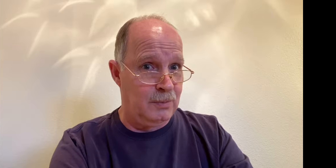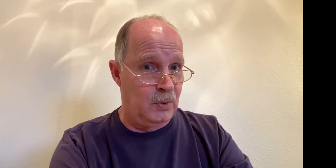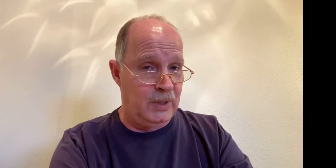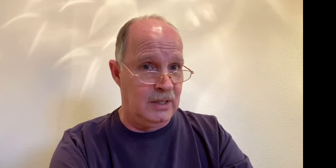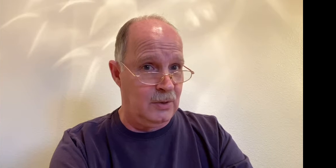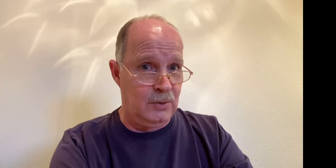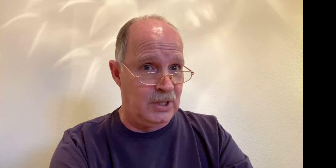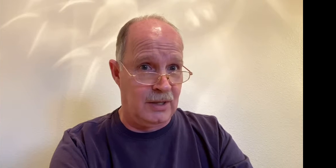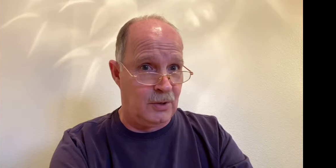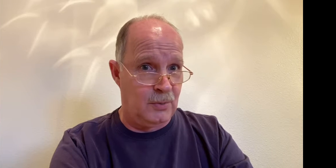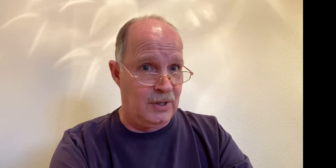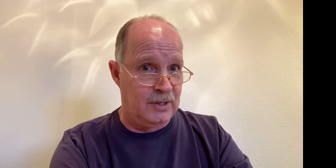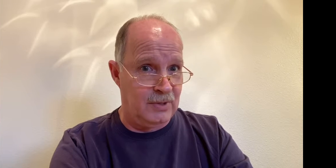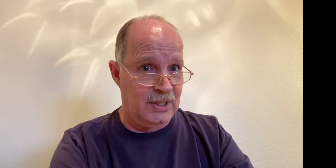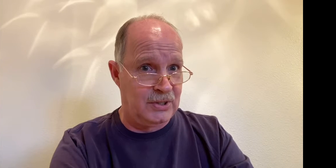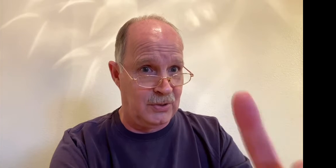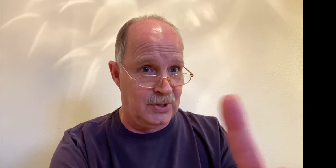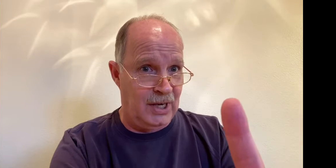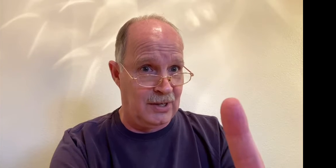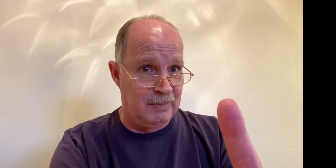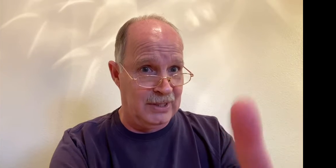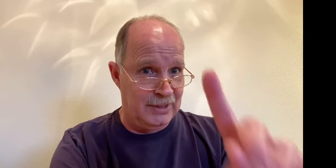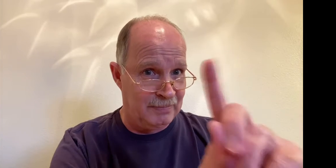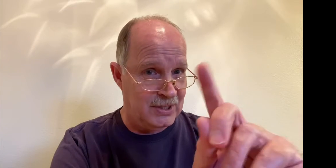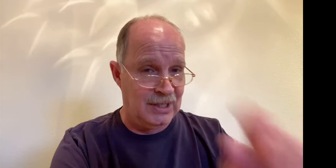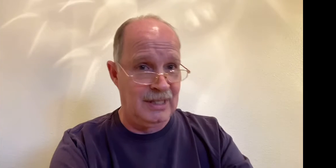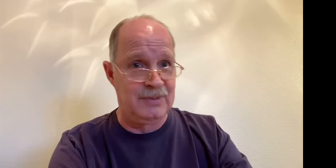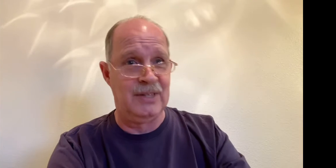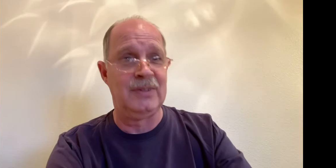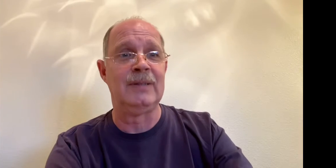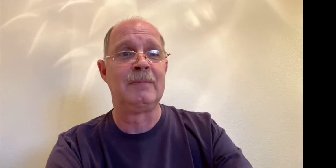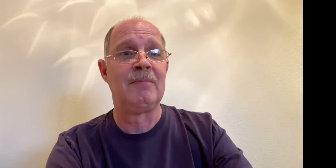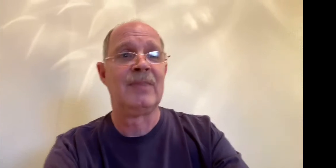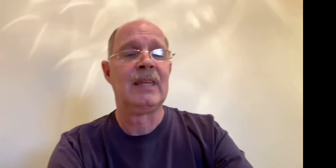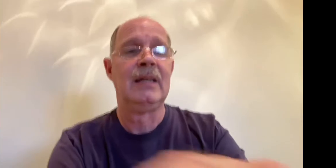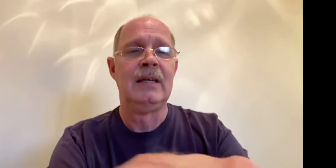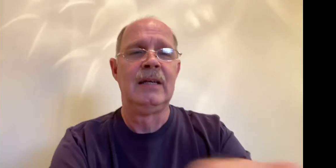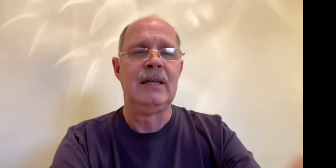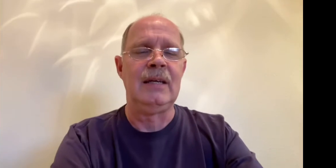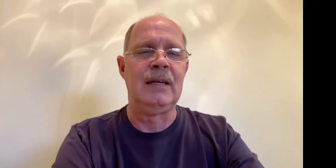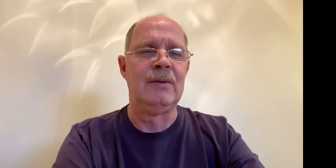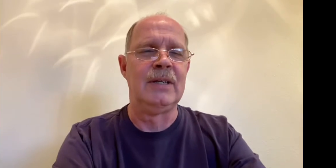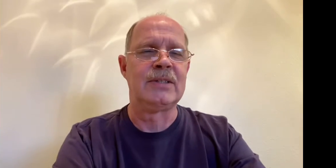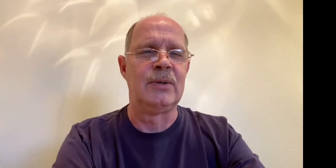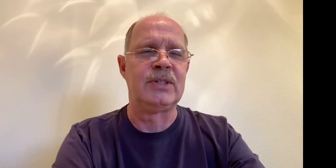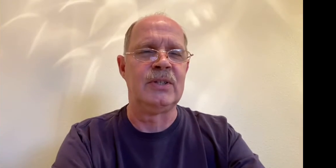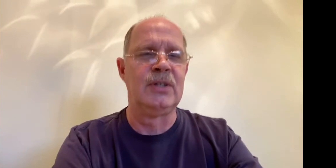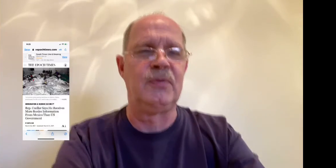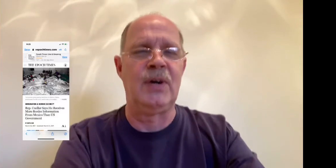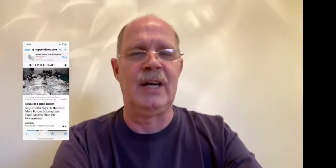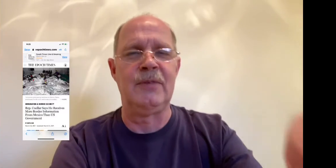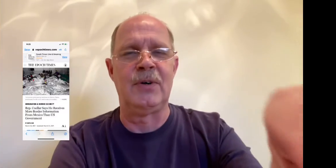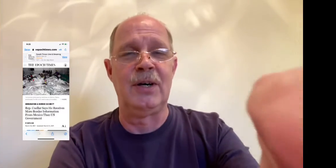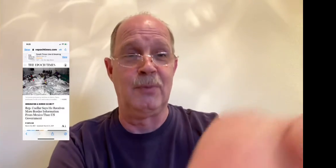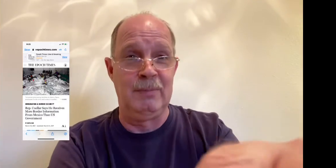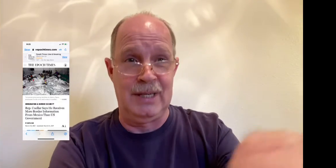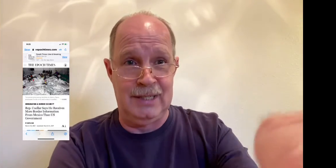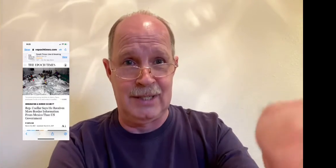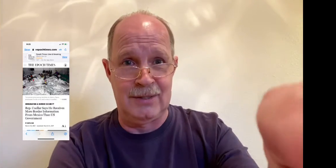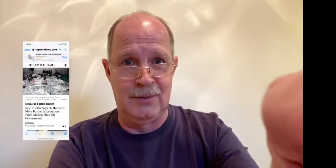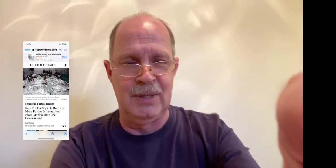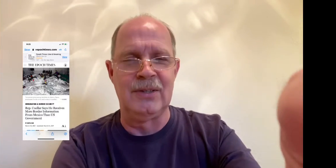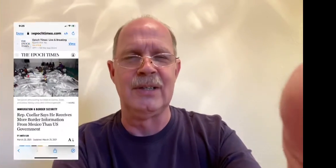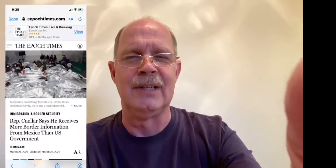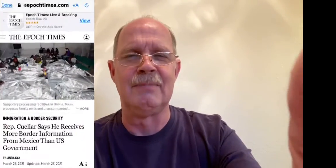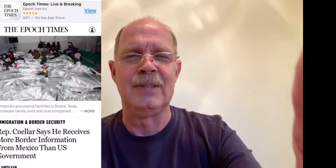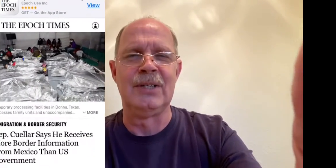potato burrito taco or whatever it is to the dollar menu. She loves that thing. Anyway, so it's a good Friday for her. We might eat